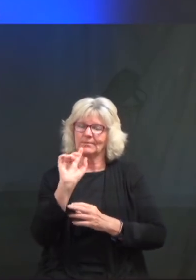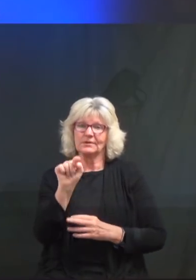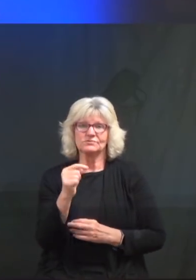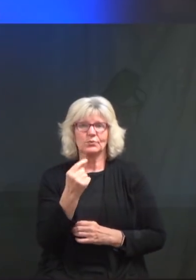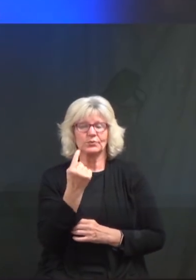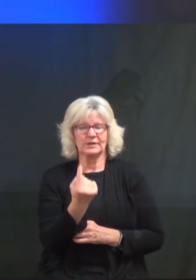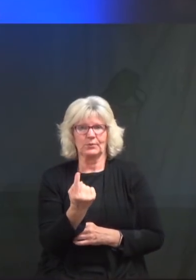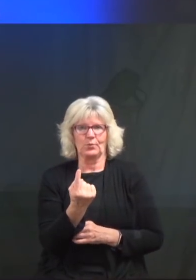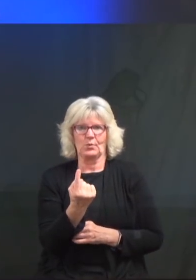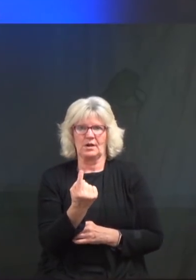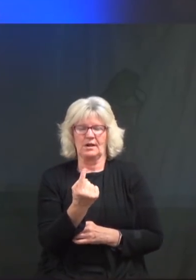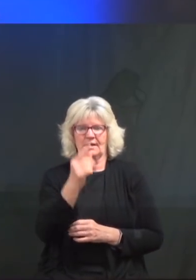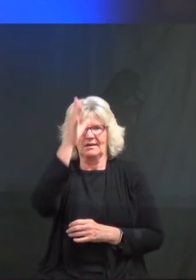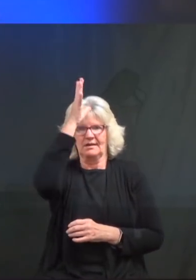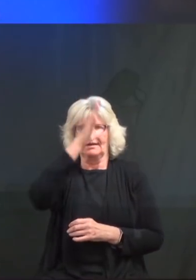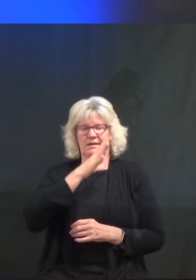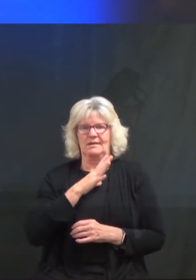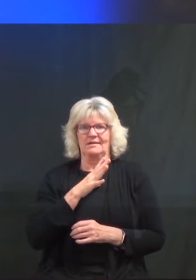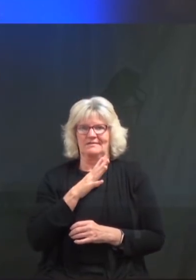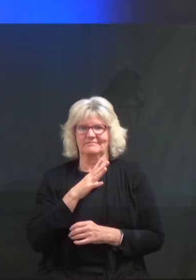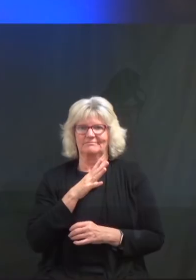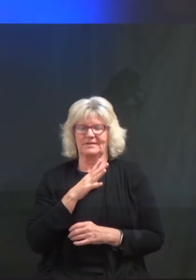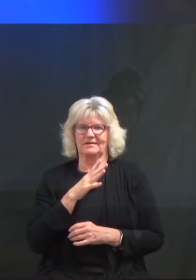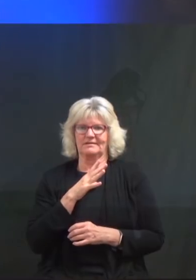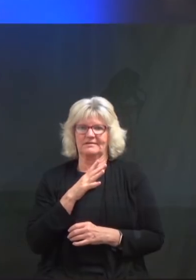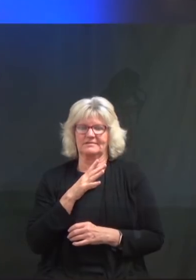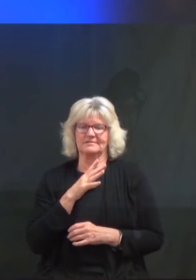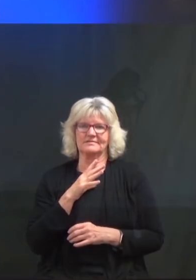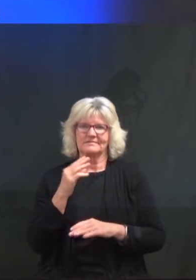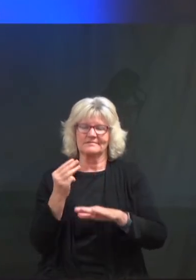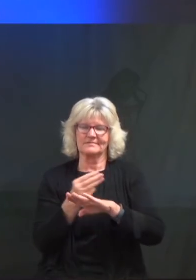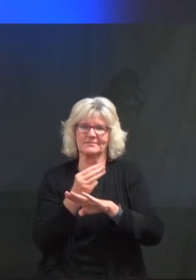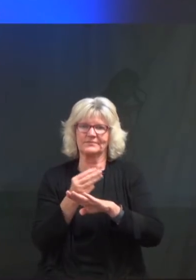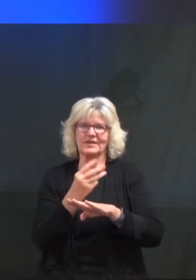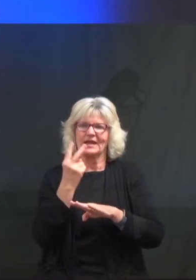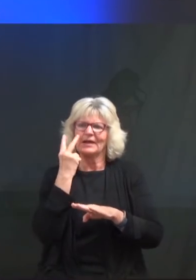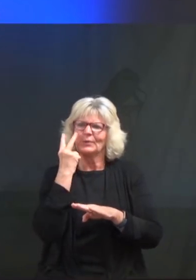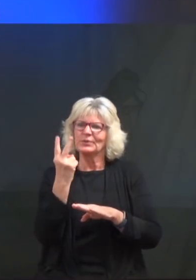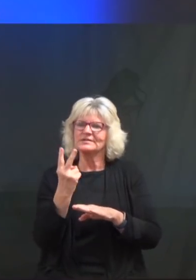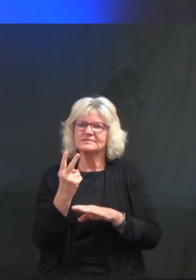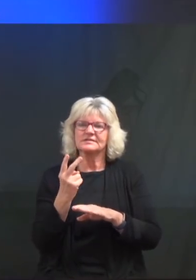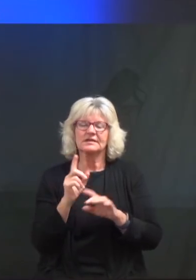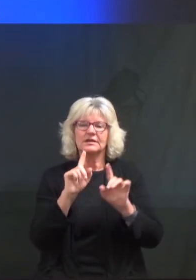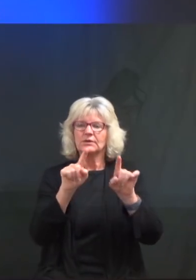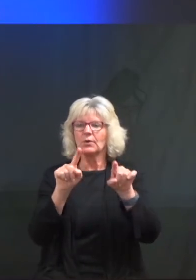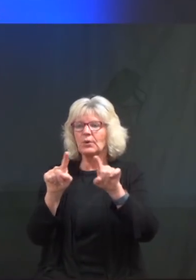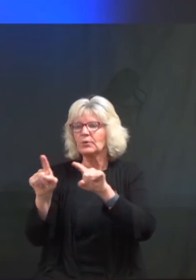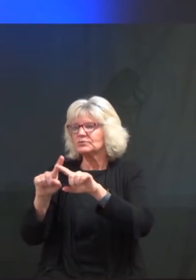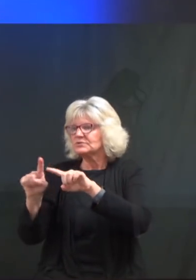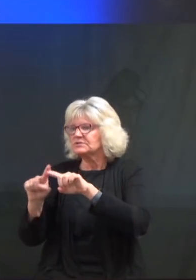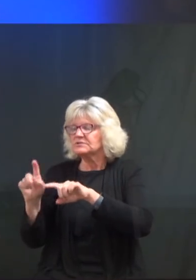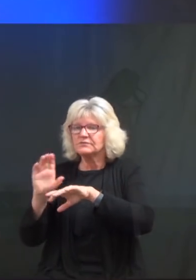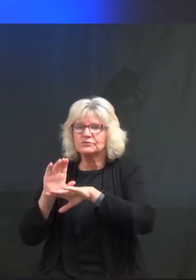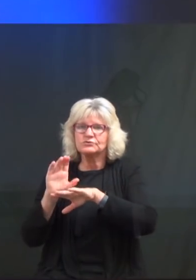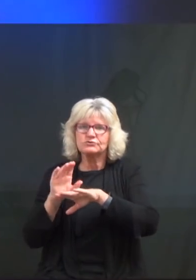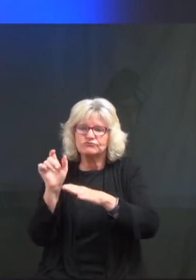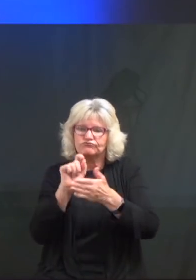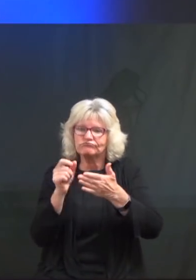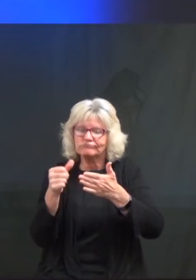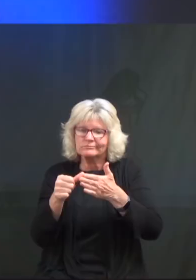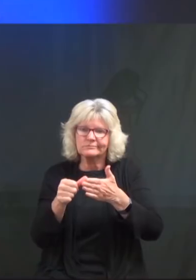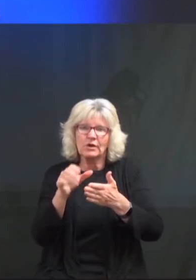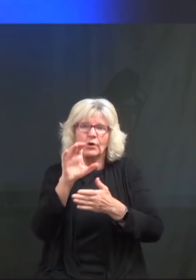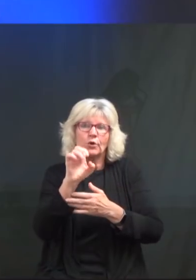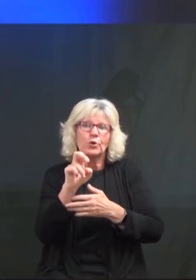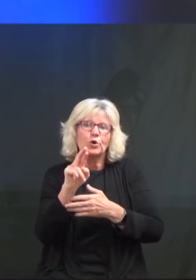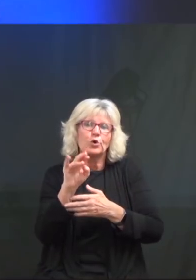man's ministry. And then what we have is the churches that he goes to, we see him writing letters. And that's why we have all the different letters, whether it's